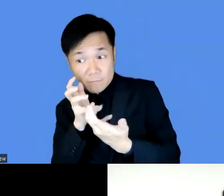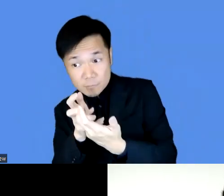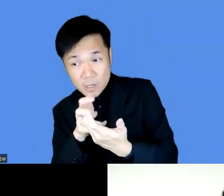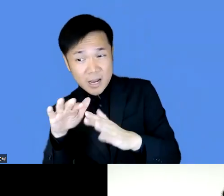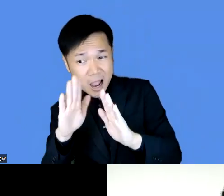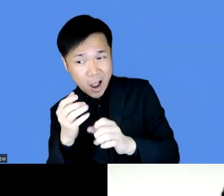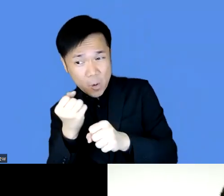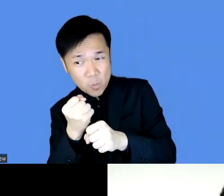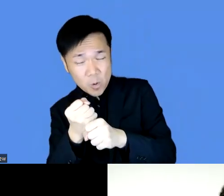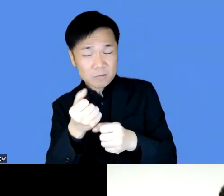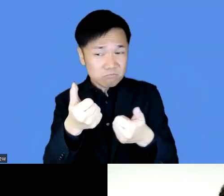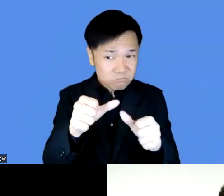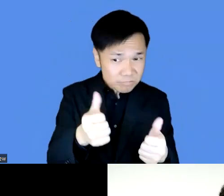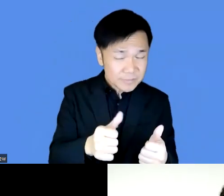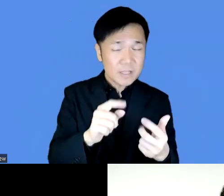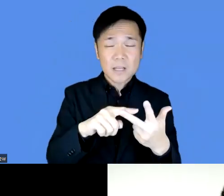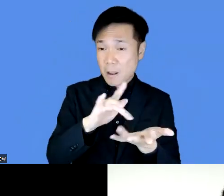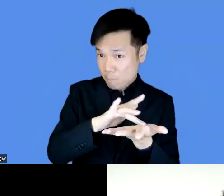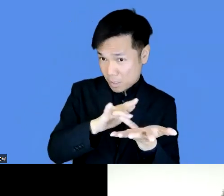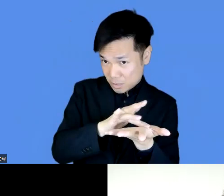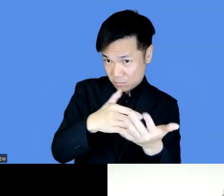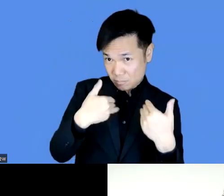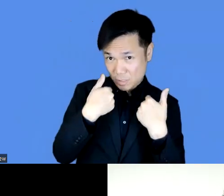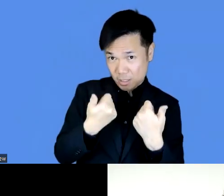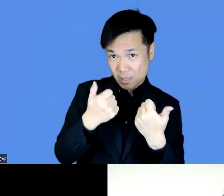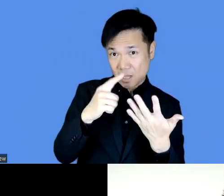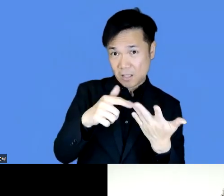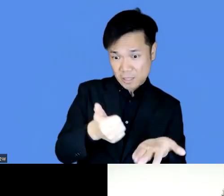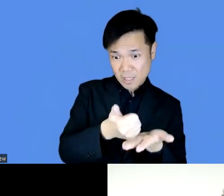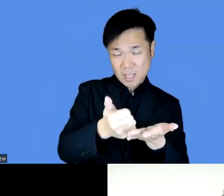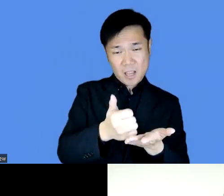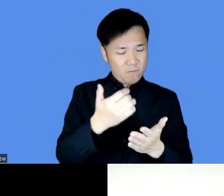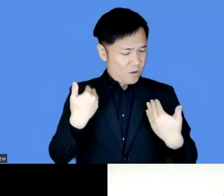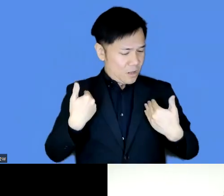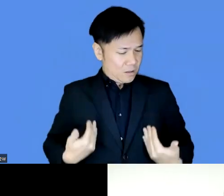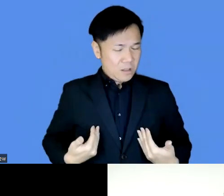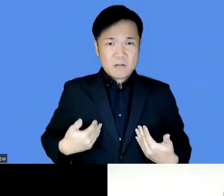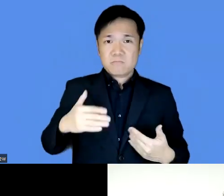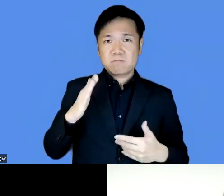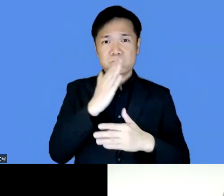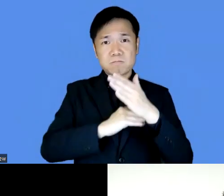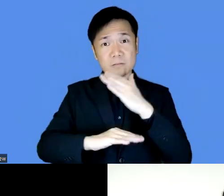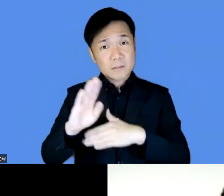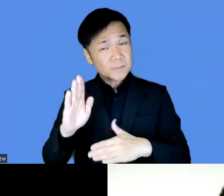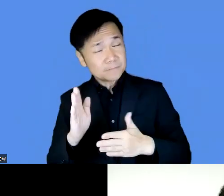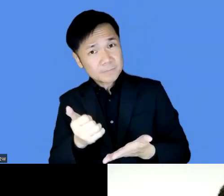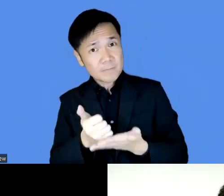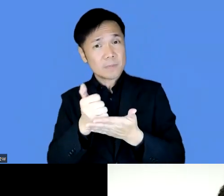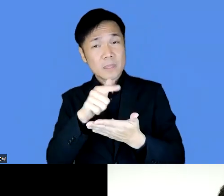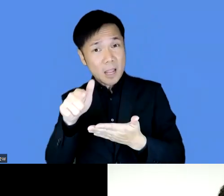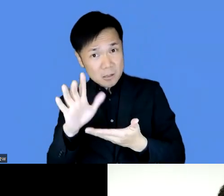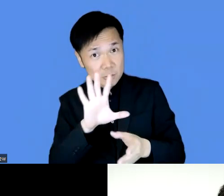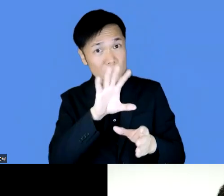employment, basic medical care, rehabilitation, as well as their engagement in cultural and